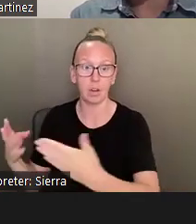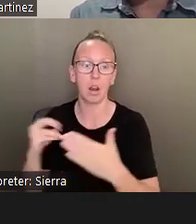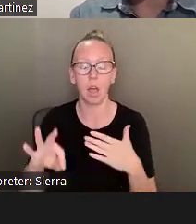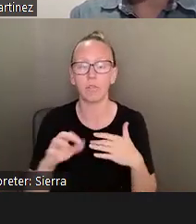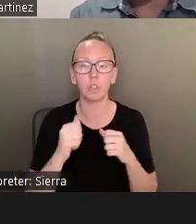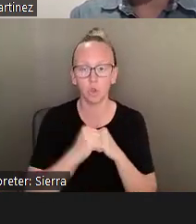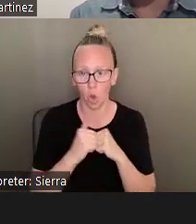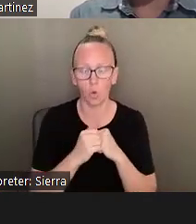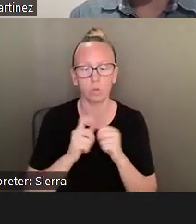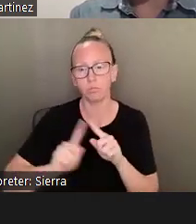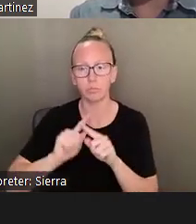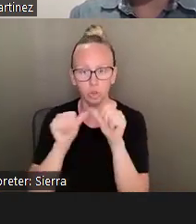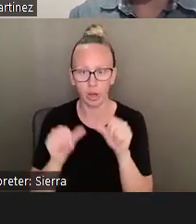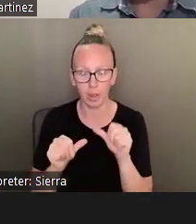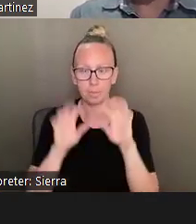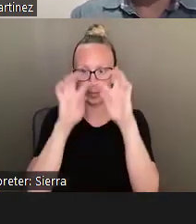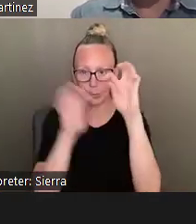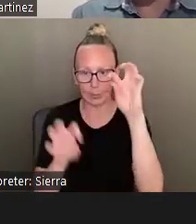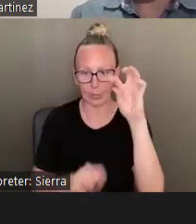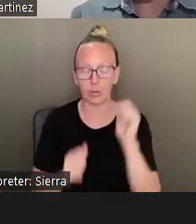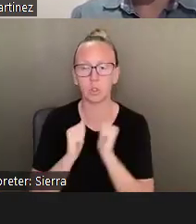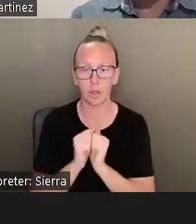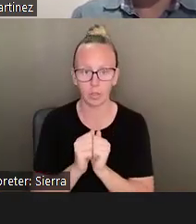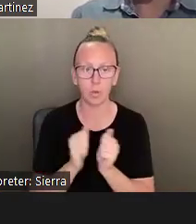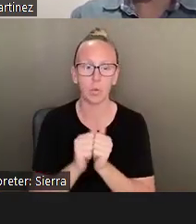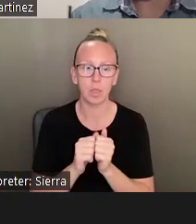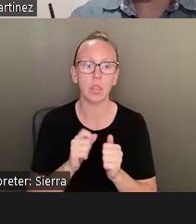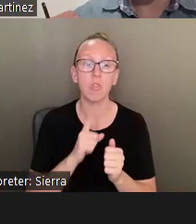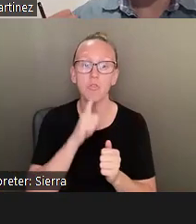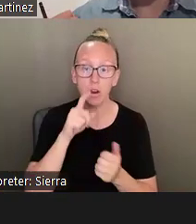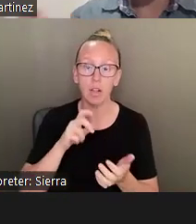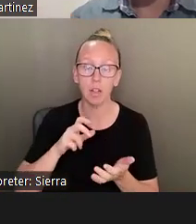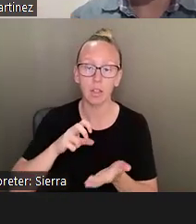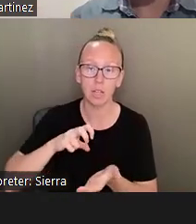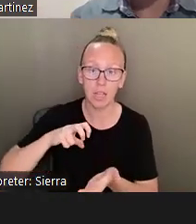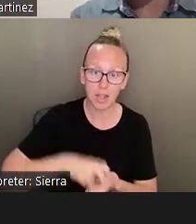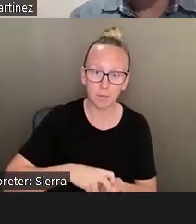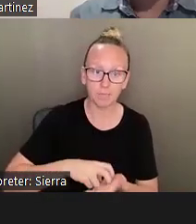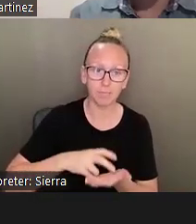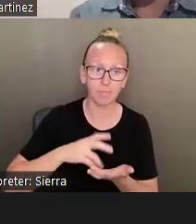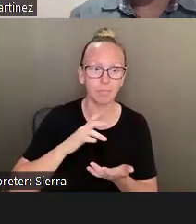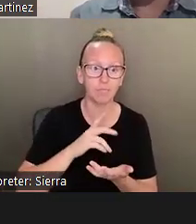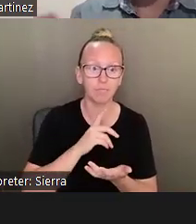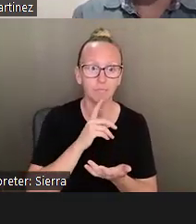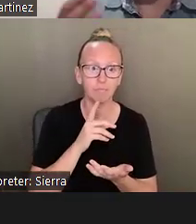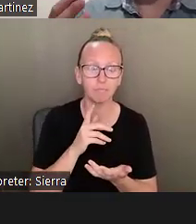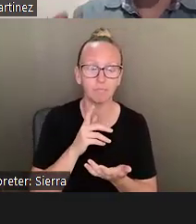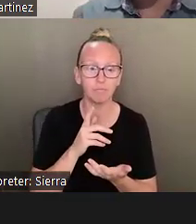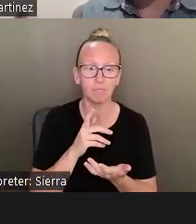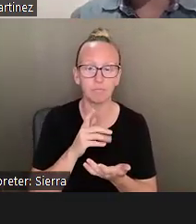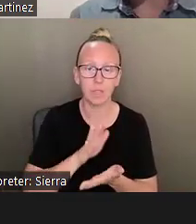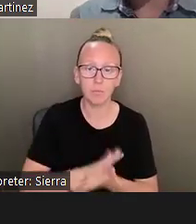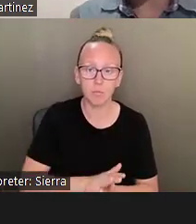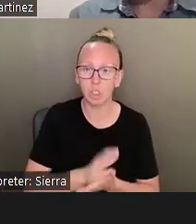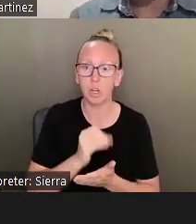shapes joined together with the actual impressions of string or rope. So they're all